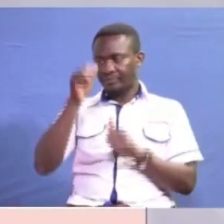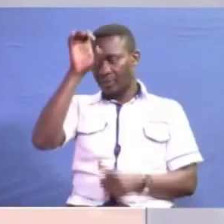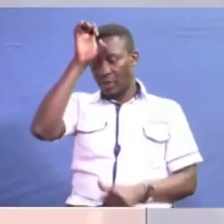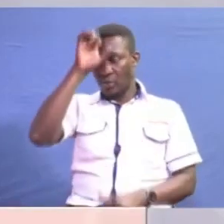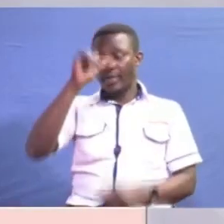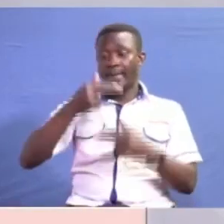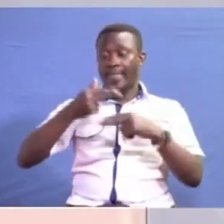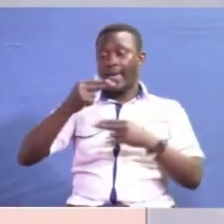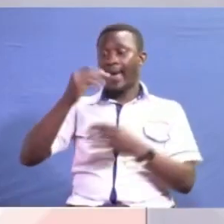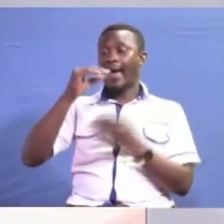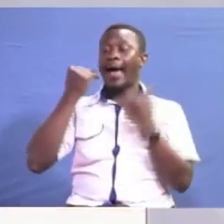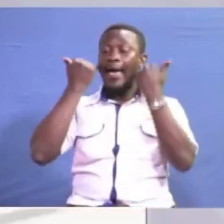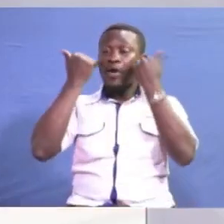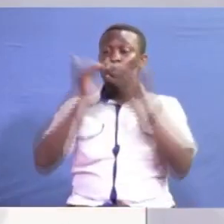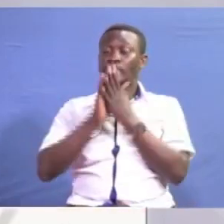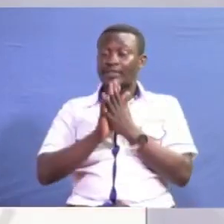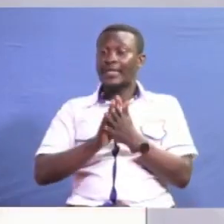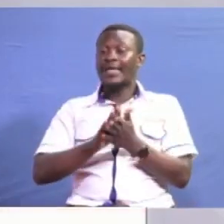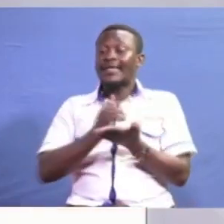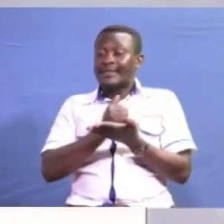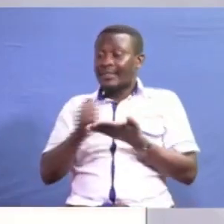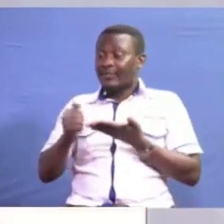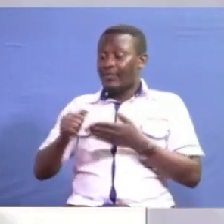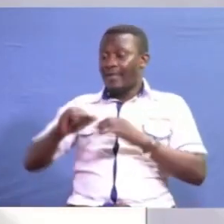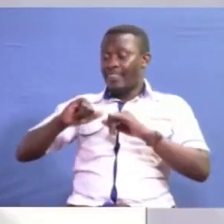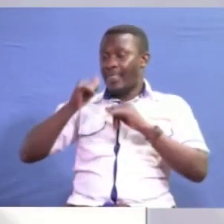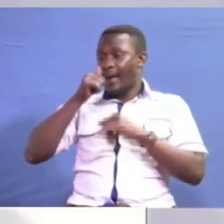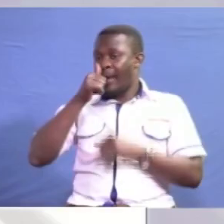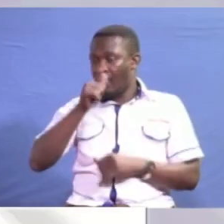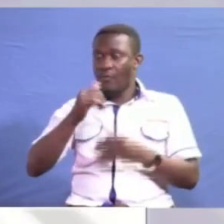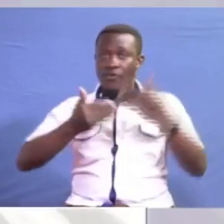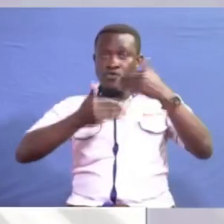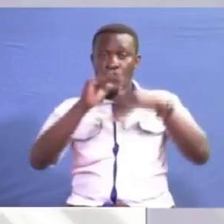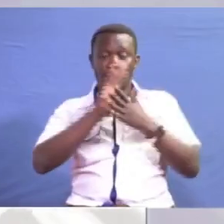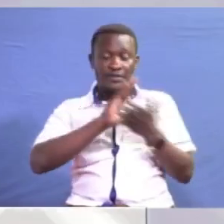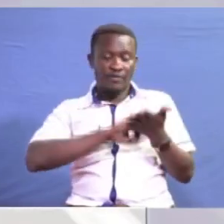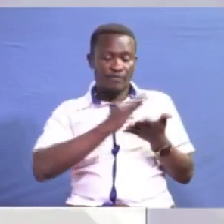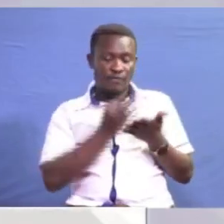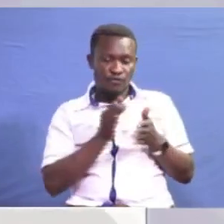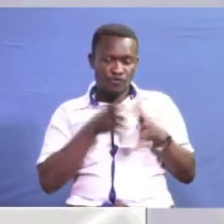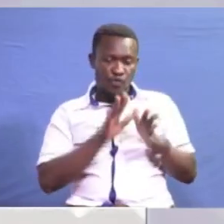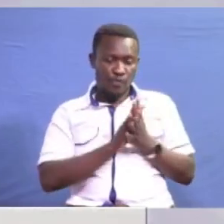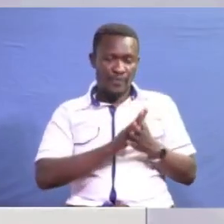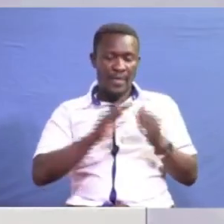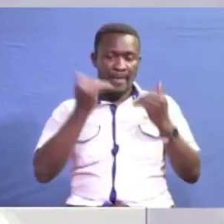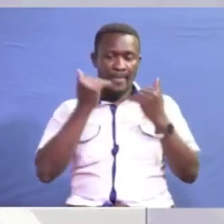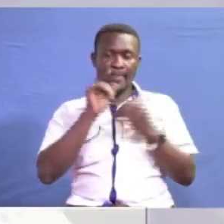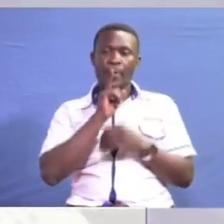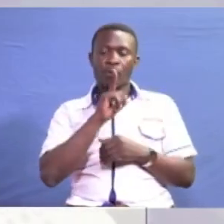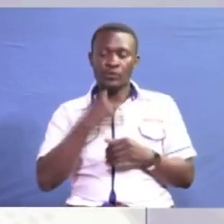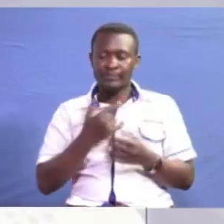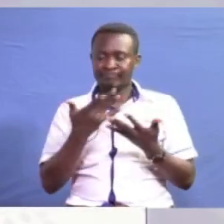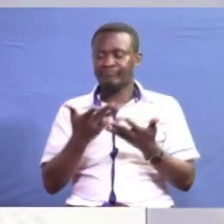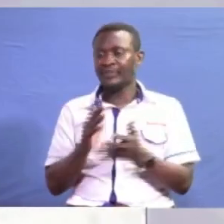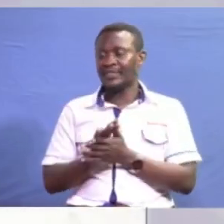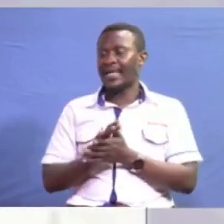The High Court has temporarily suspended the new university funding model following a petition filed by the Human Rights Commission and